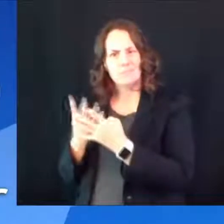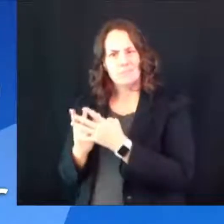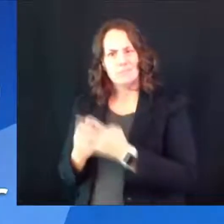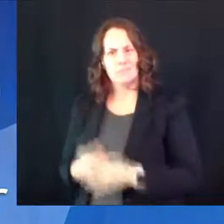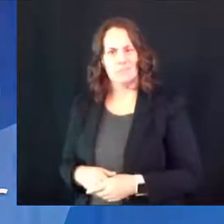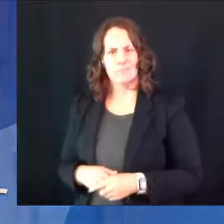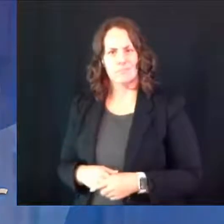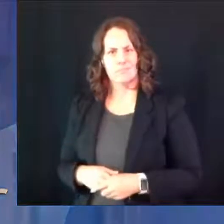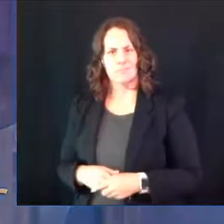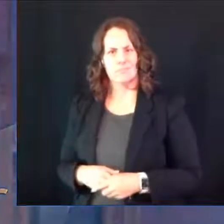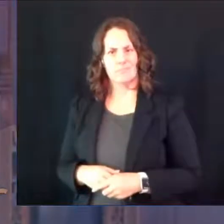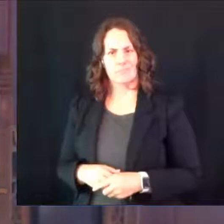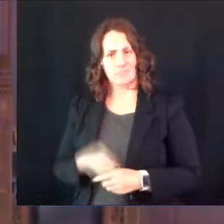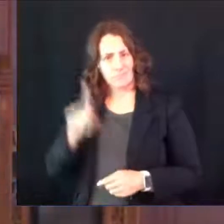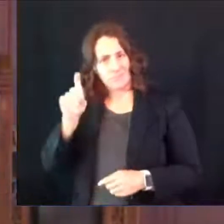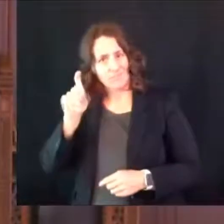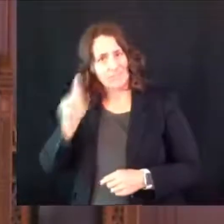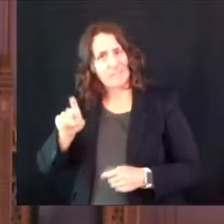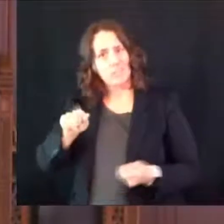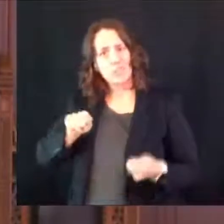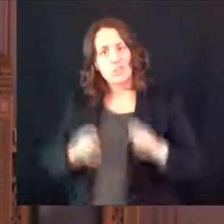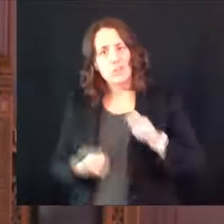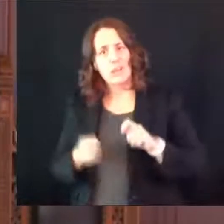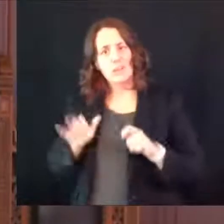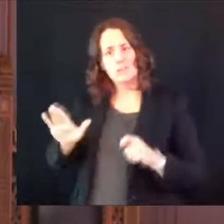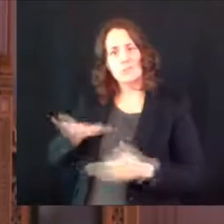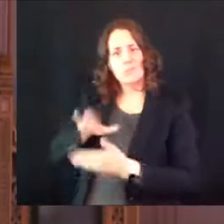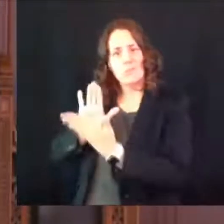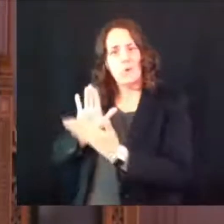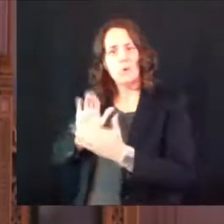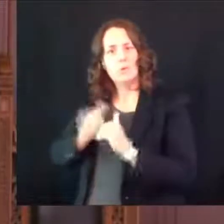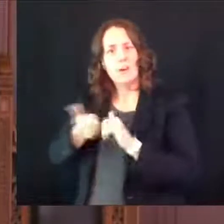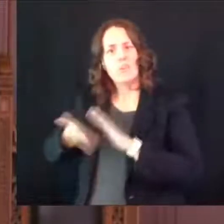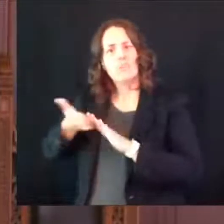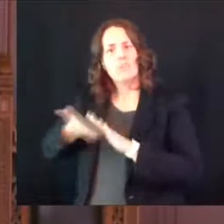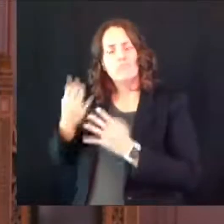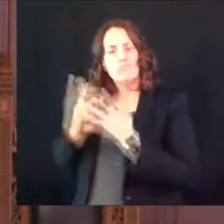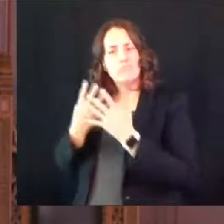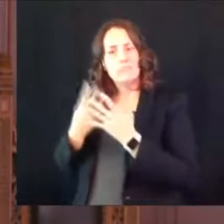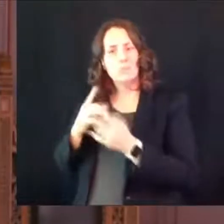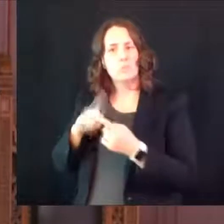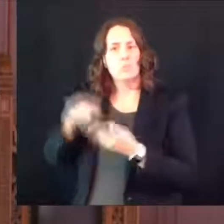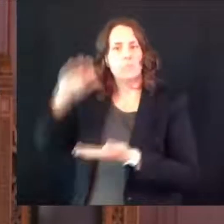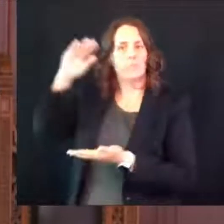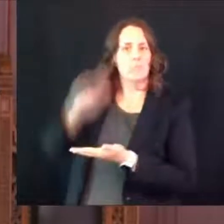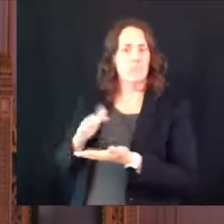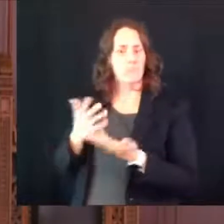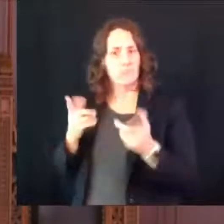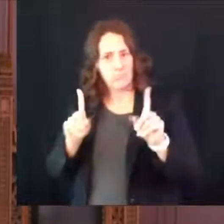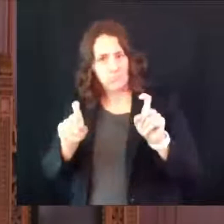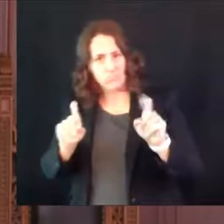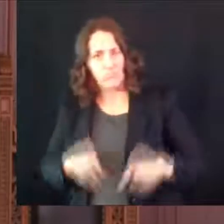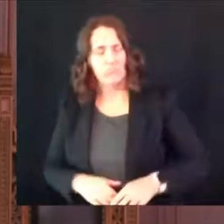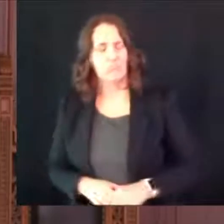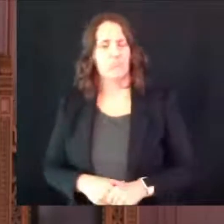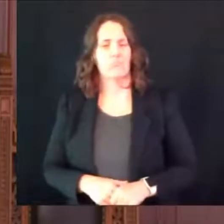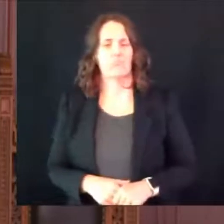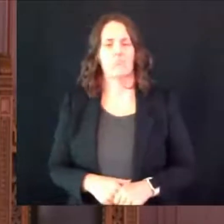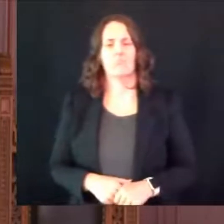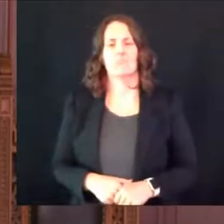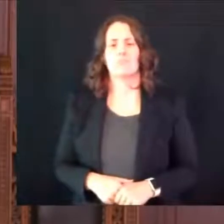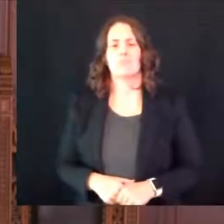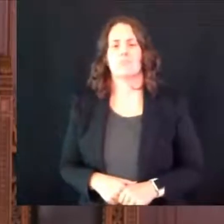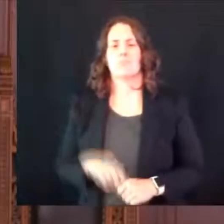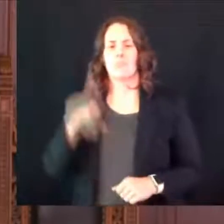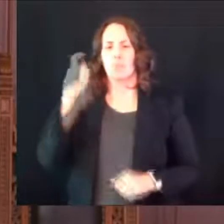Well, as you know, there have been outbreaks, and frankly, even smaller outbreaks previous